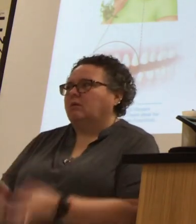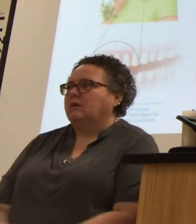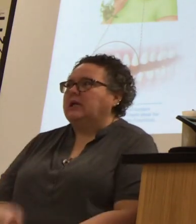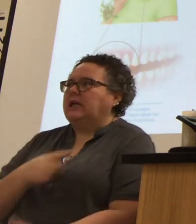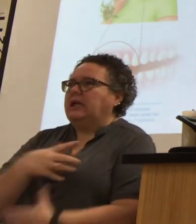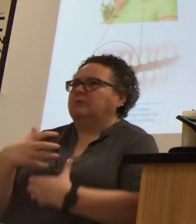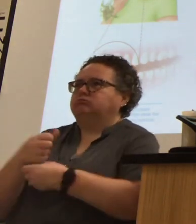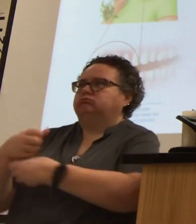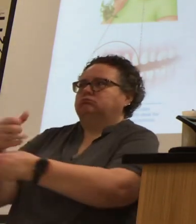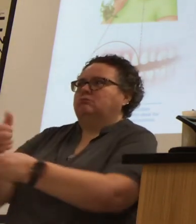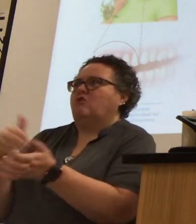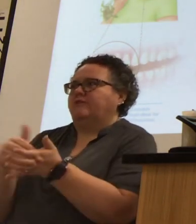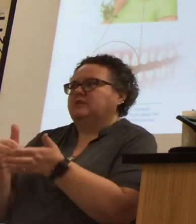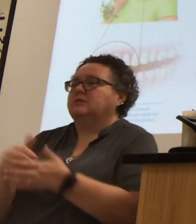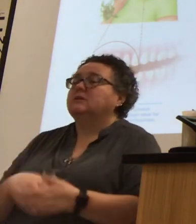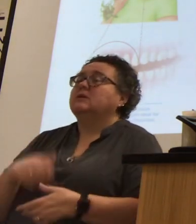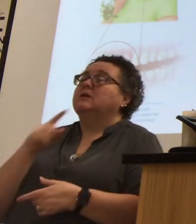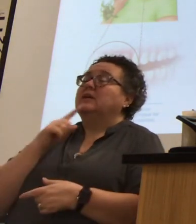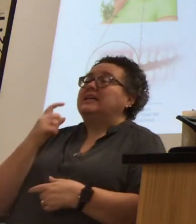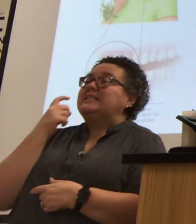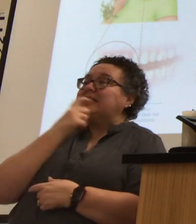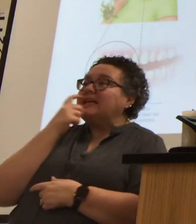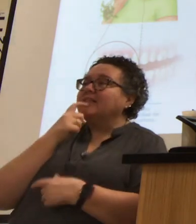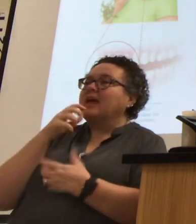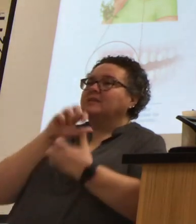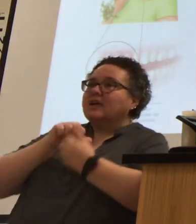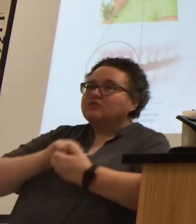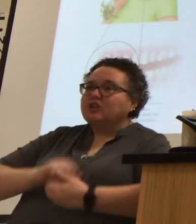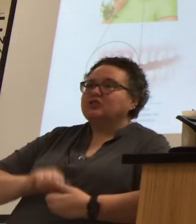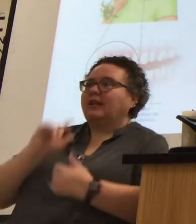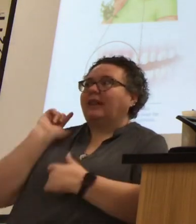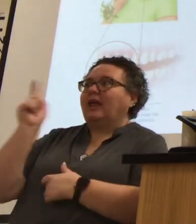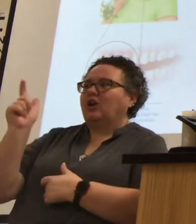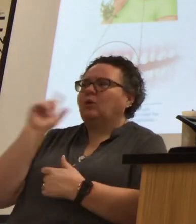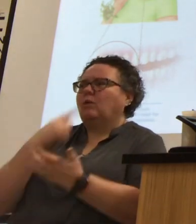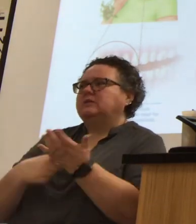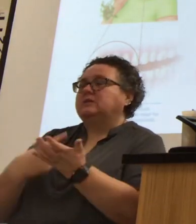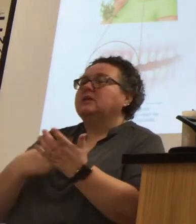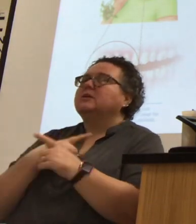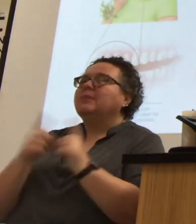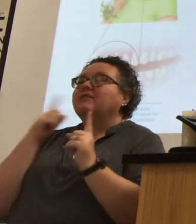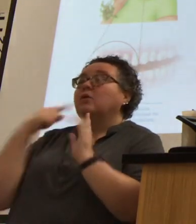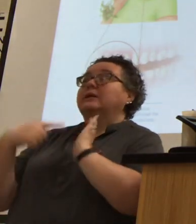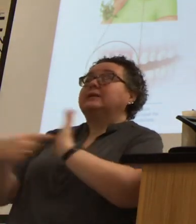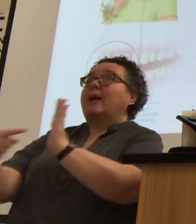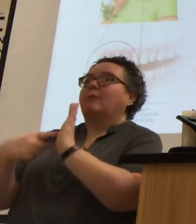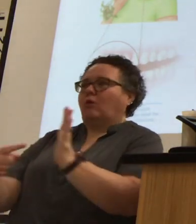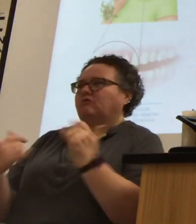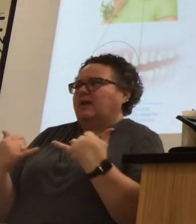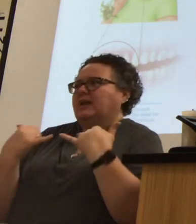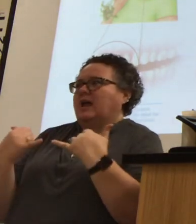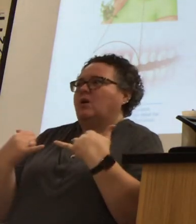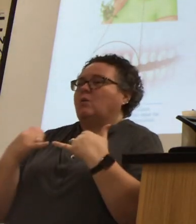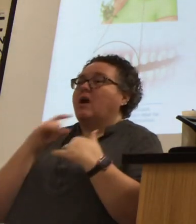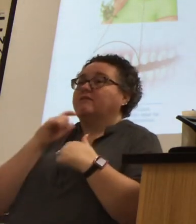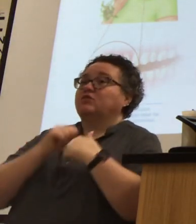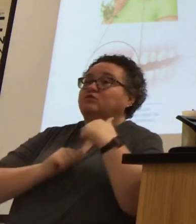We'll study the structure of teeth and digestion later, but just to kind of, as an example of structure function,